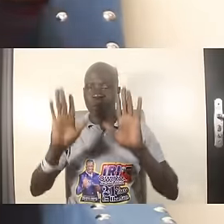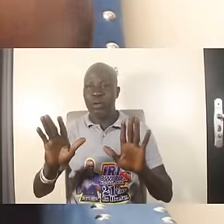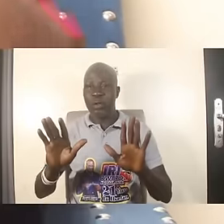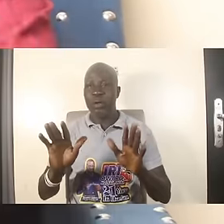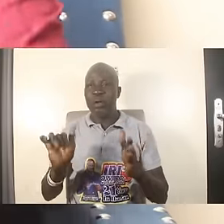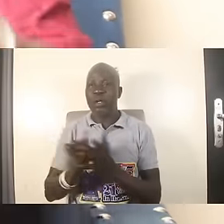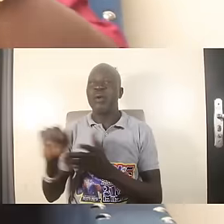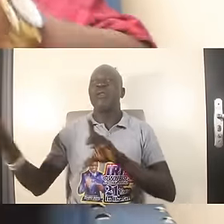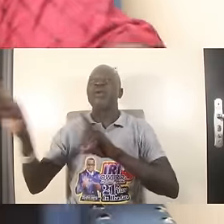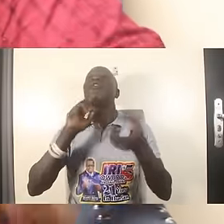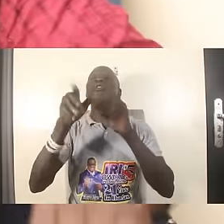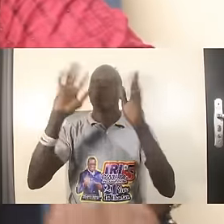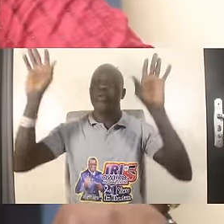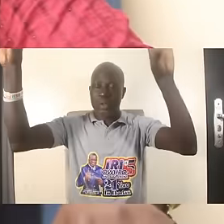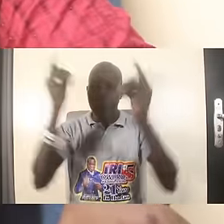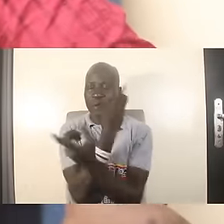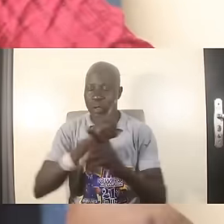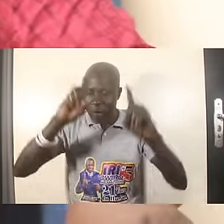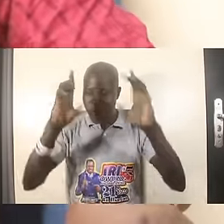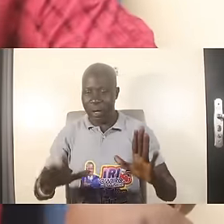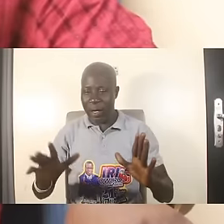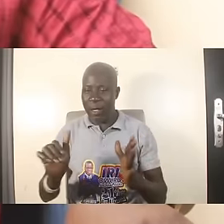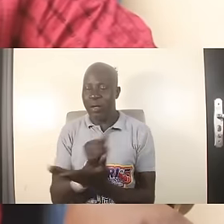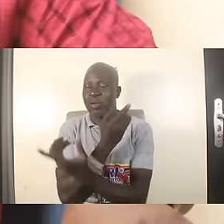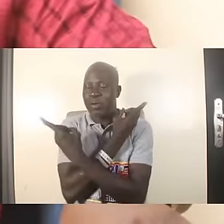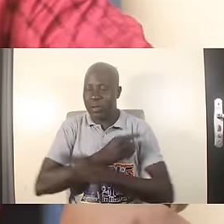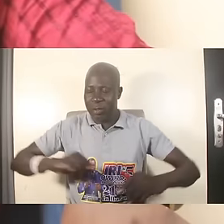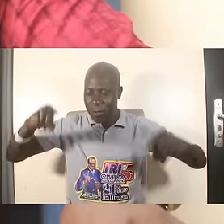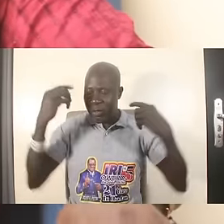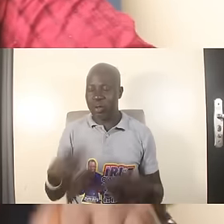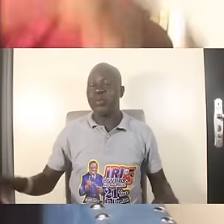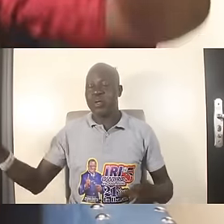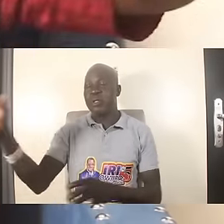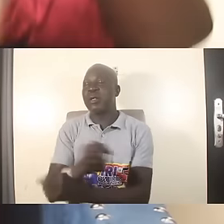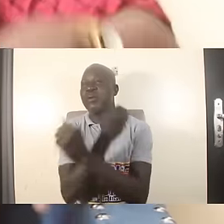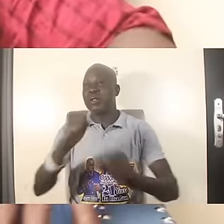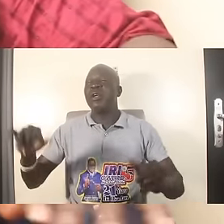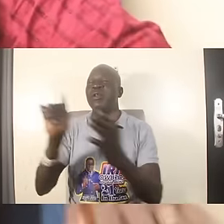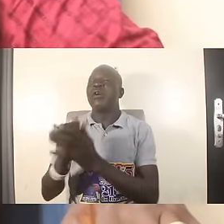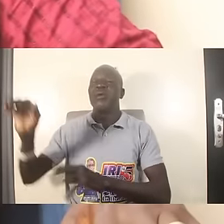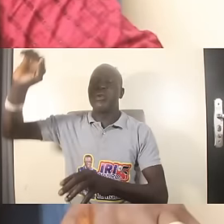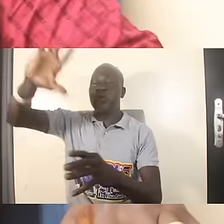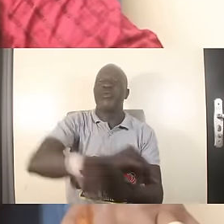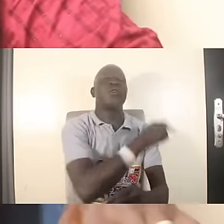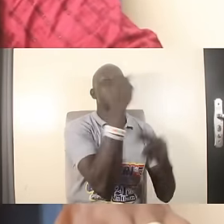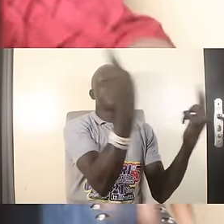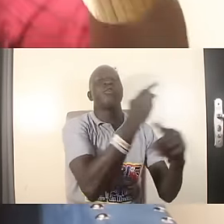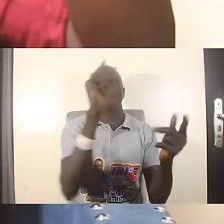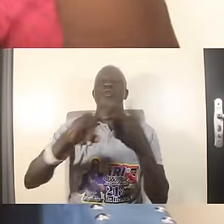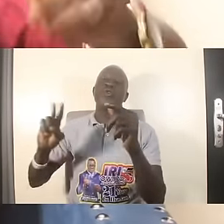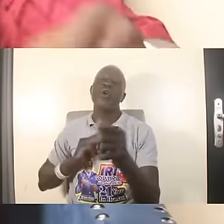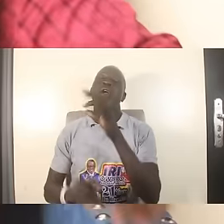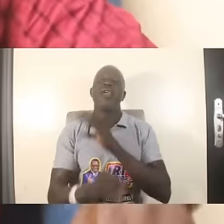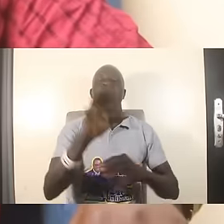miracle. O mo se to sile he perform deliverance. O mo se dandi he perform salvation. A ma sego fun ni he can give victory to us. To